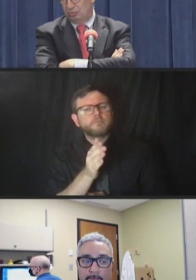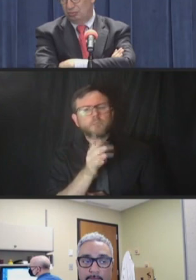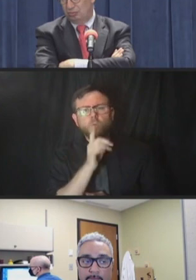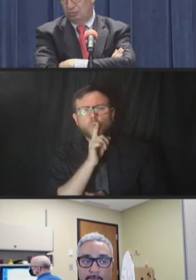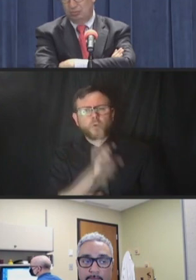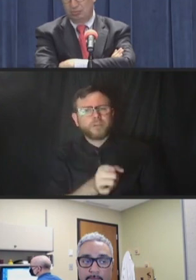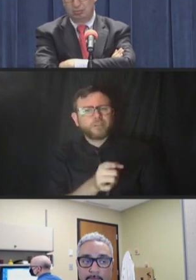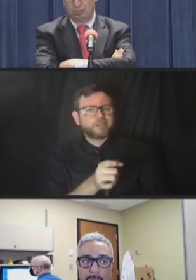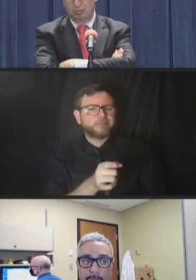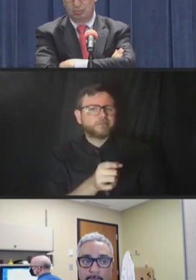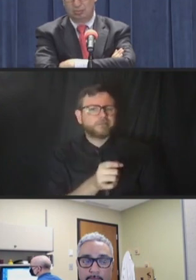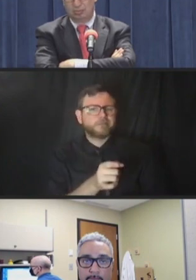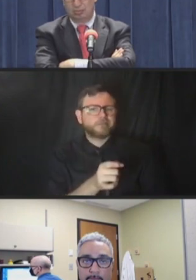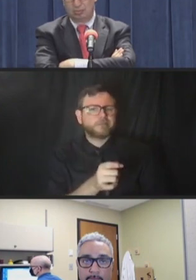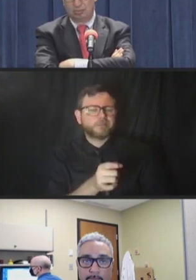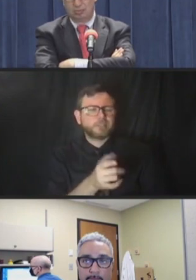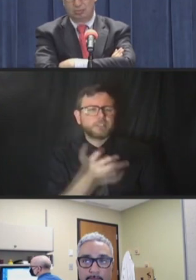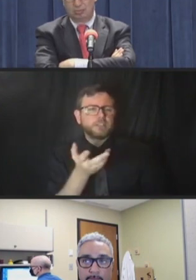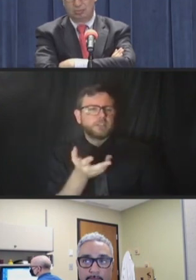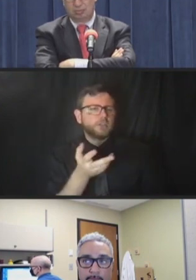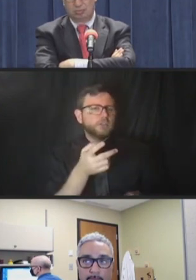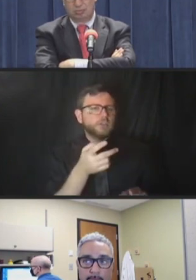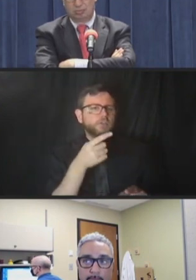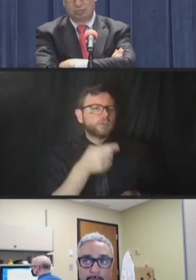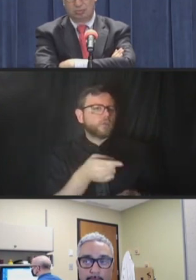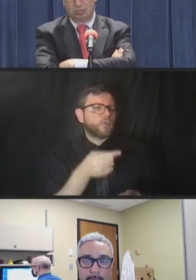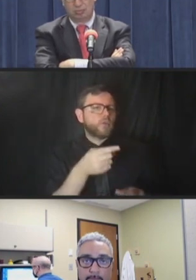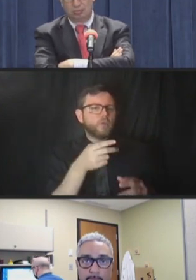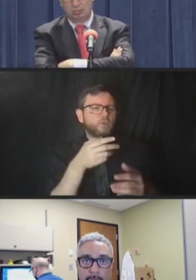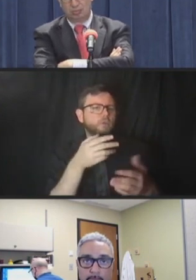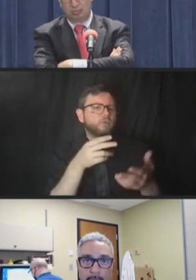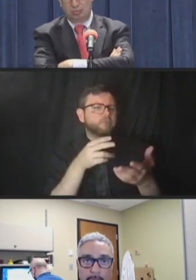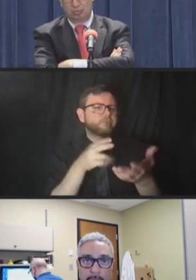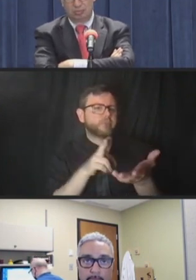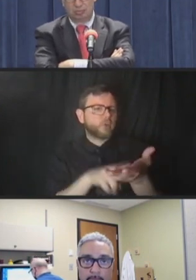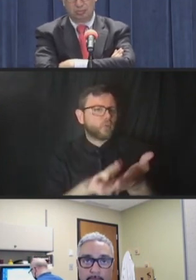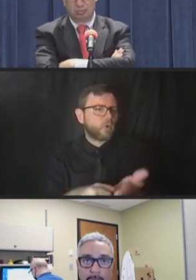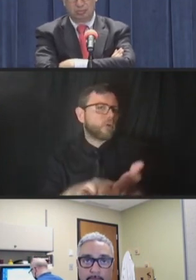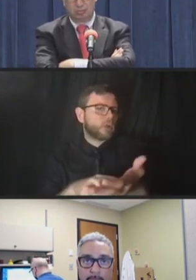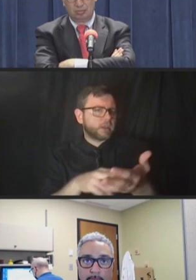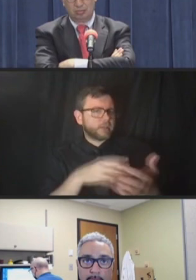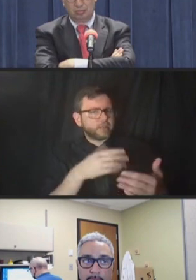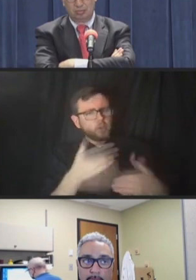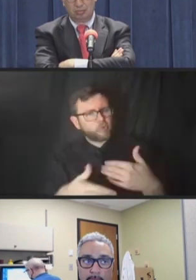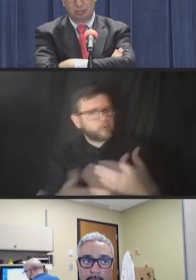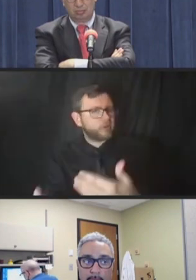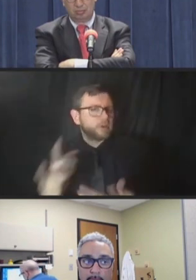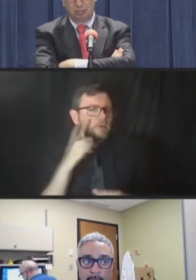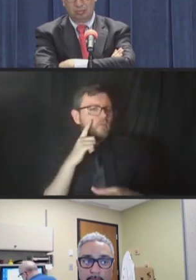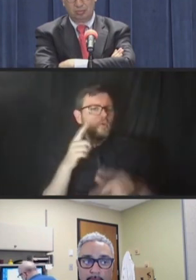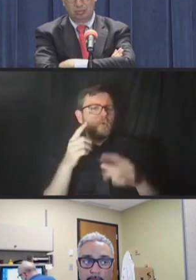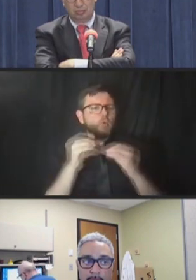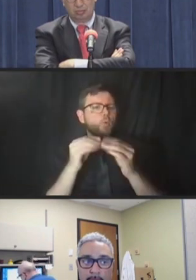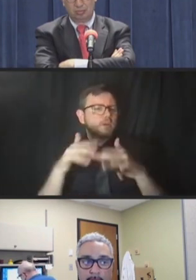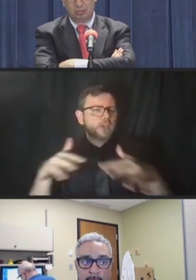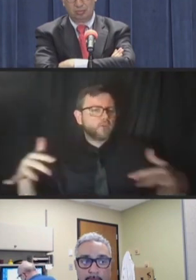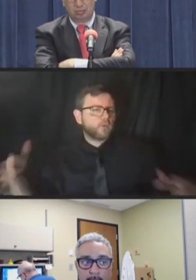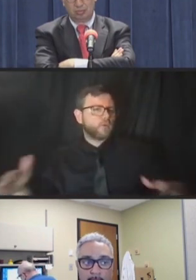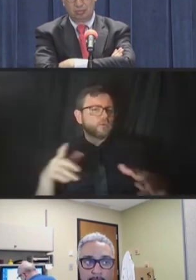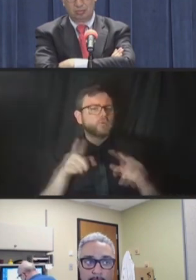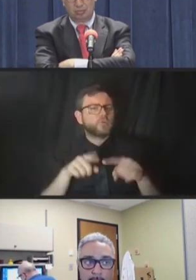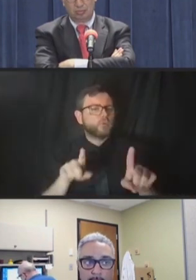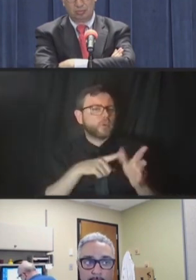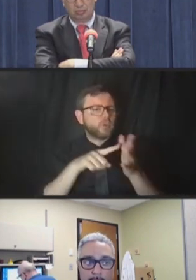haven't, when you guys looked at progress in enrolling a more diverse set of community members in various research studies, made